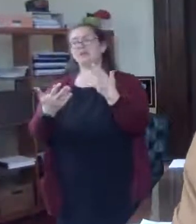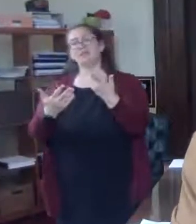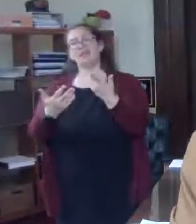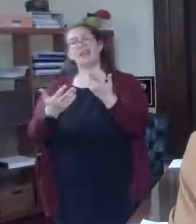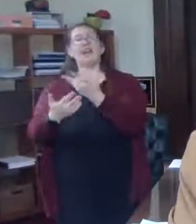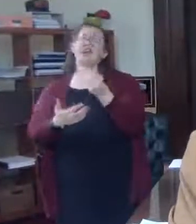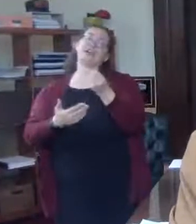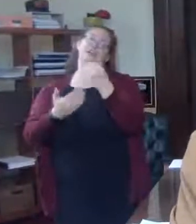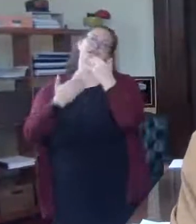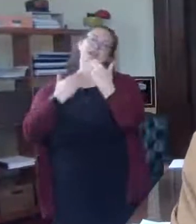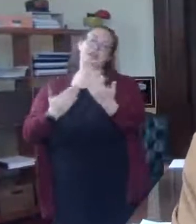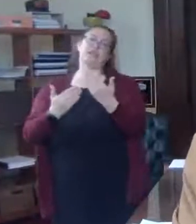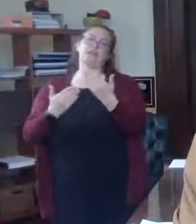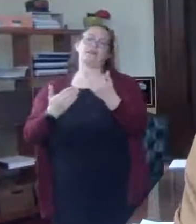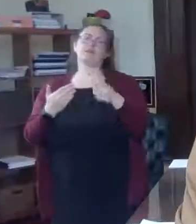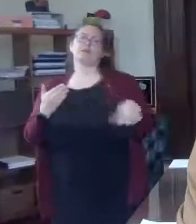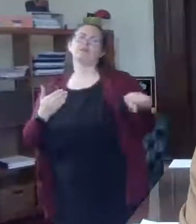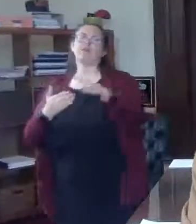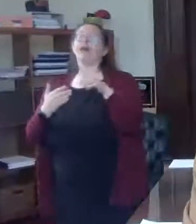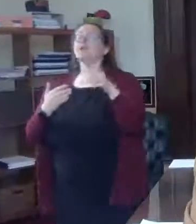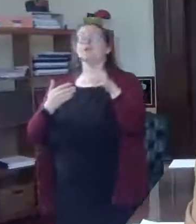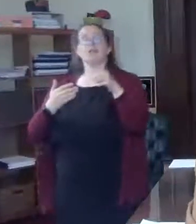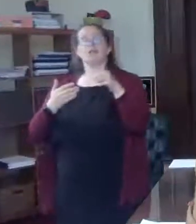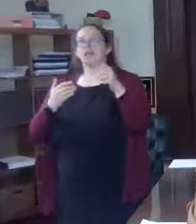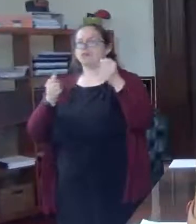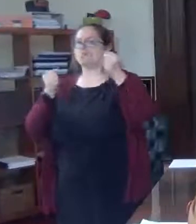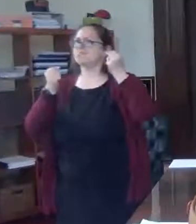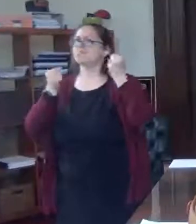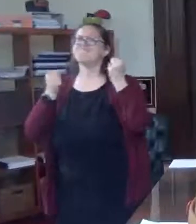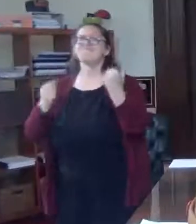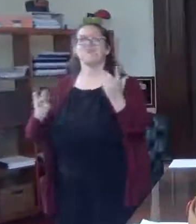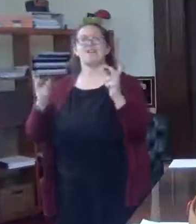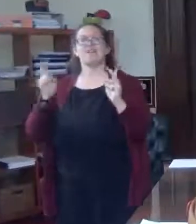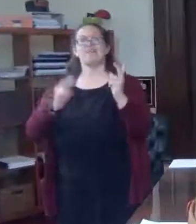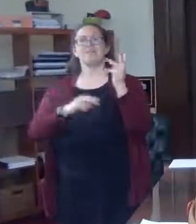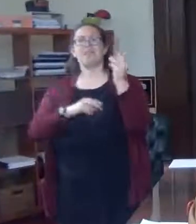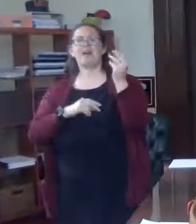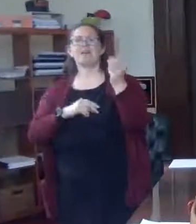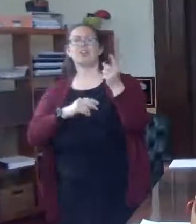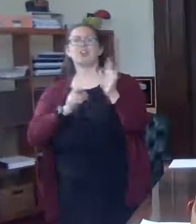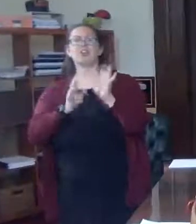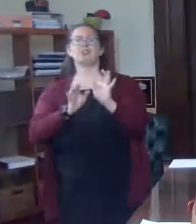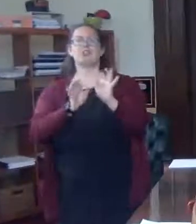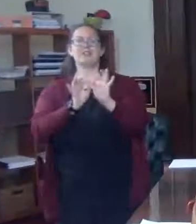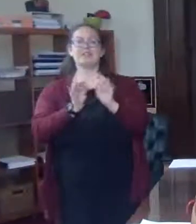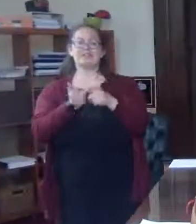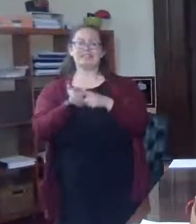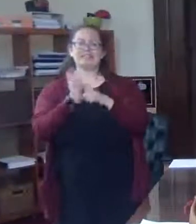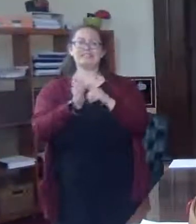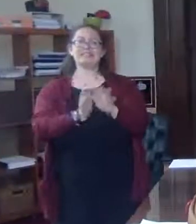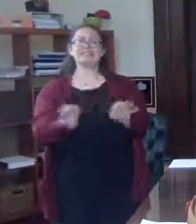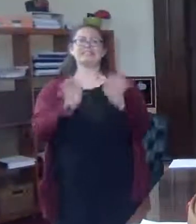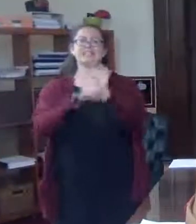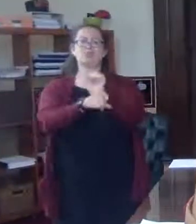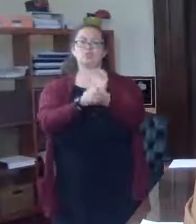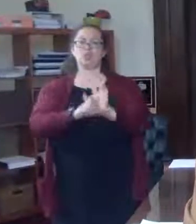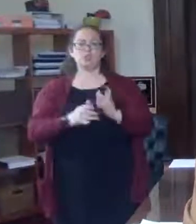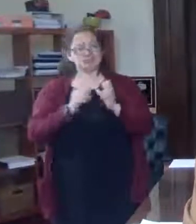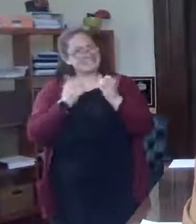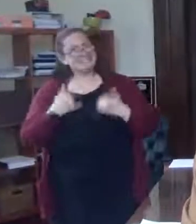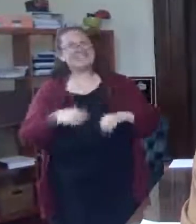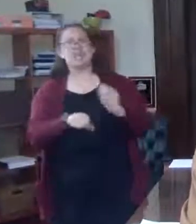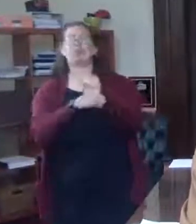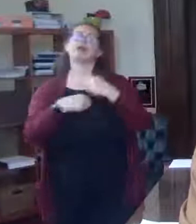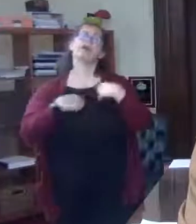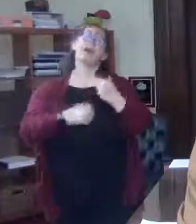you again to all of the folks. And there are many people out there who are essential workers who continue to work. Our healthcare